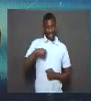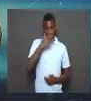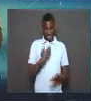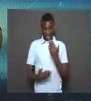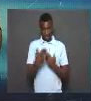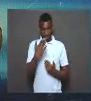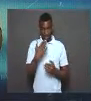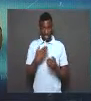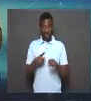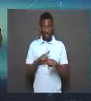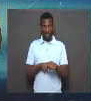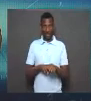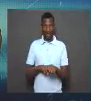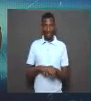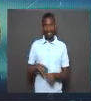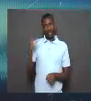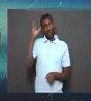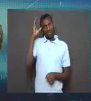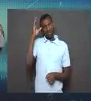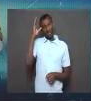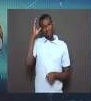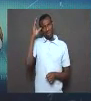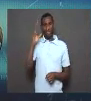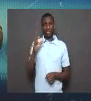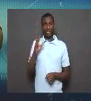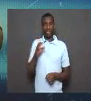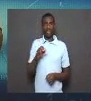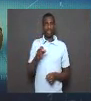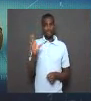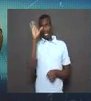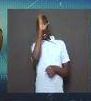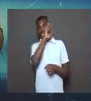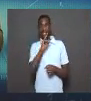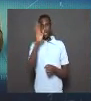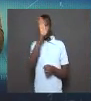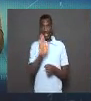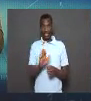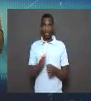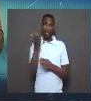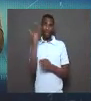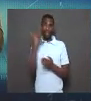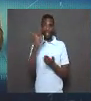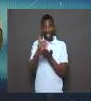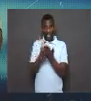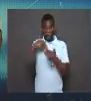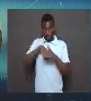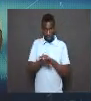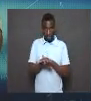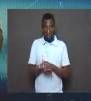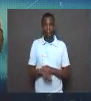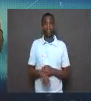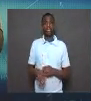When we discussed the concept of ideal gas in the previous lessons, it was